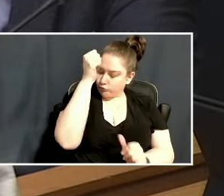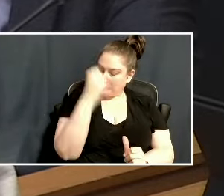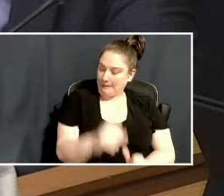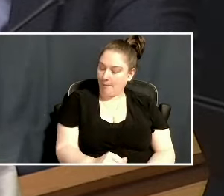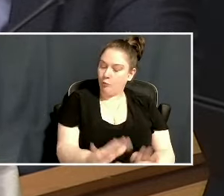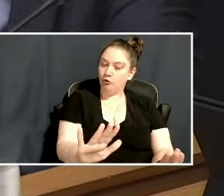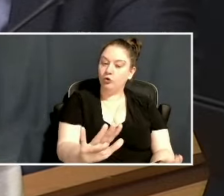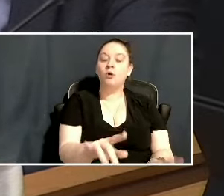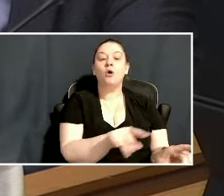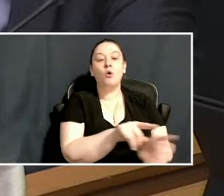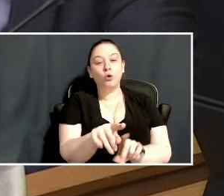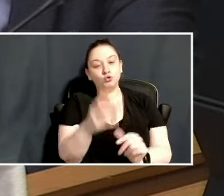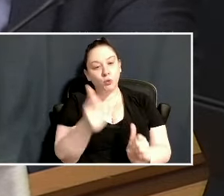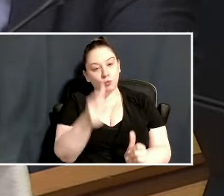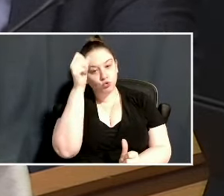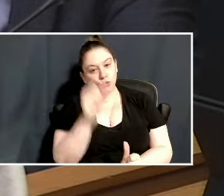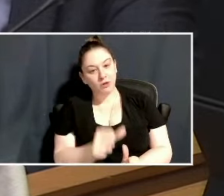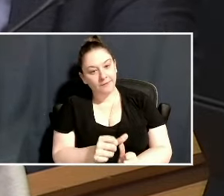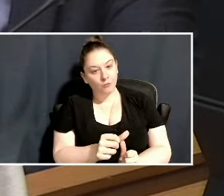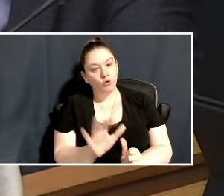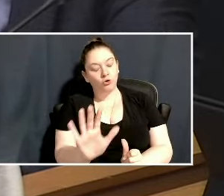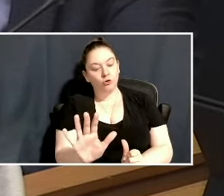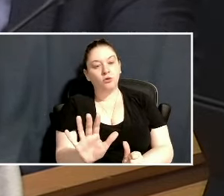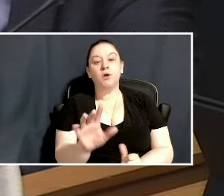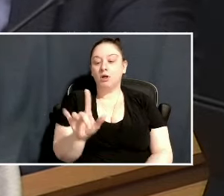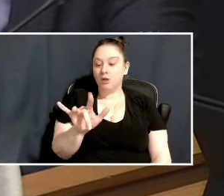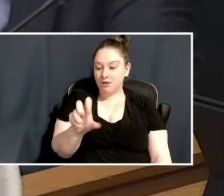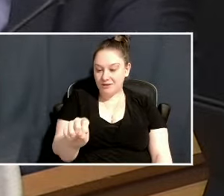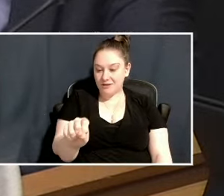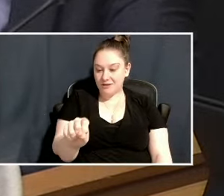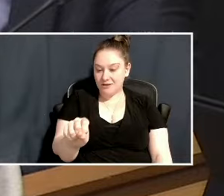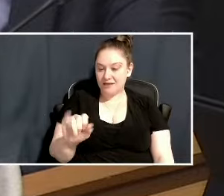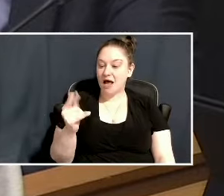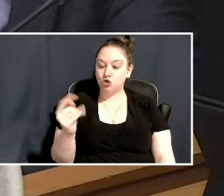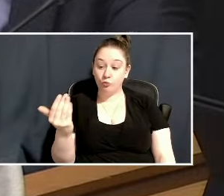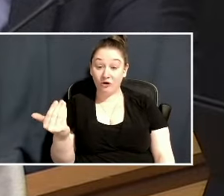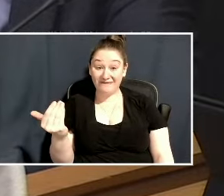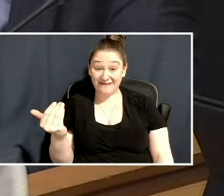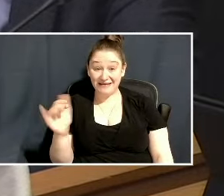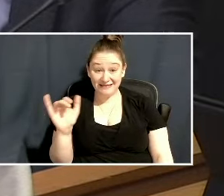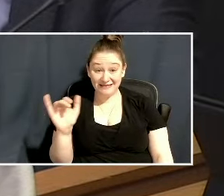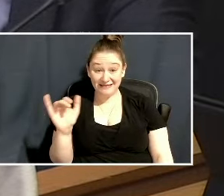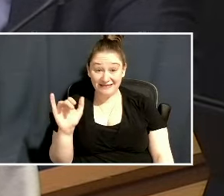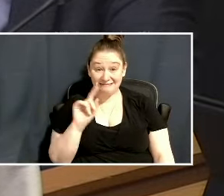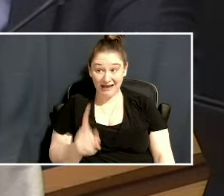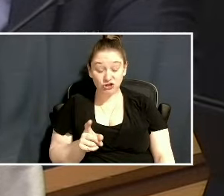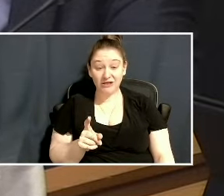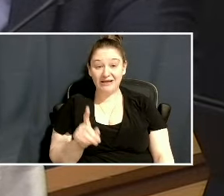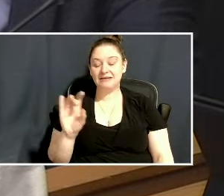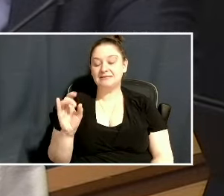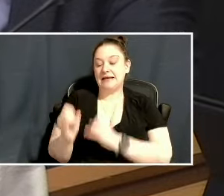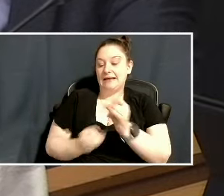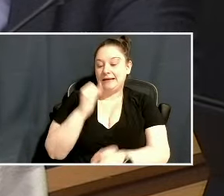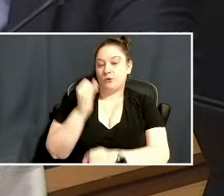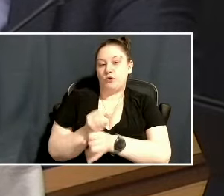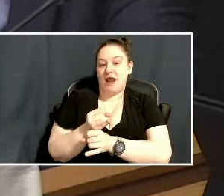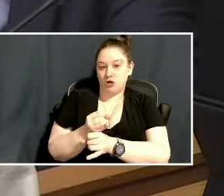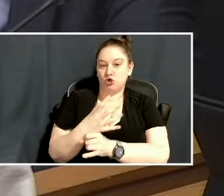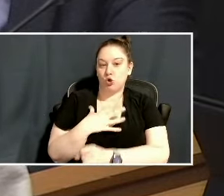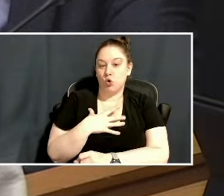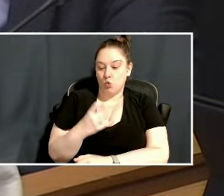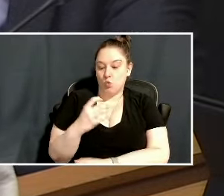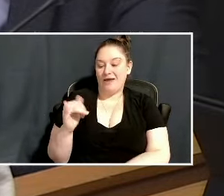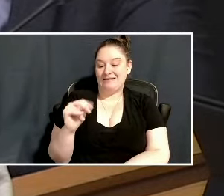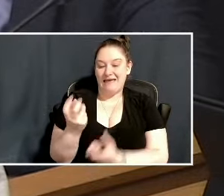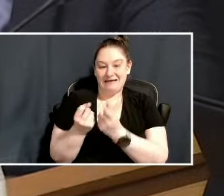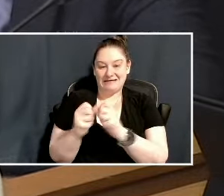really want you to be mindful of is, yes, October 15th is actually now International White Cane Safety Day. For